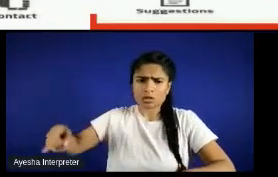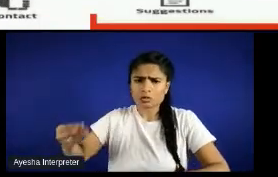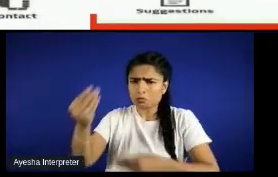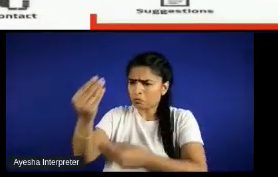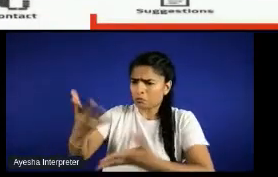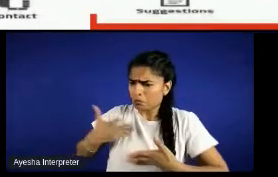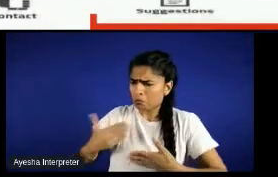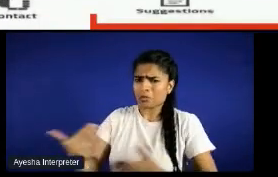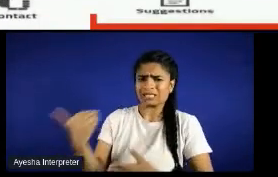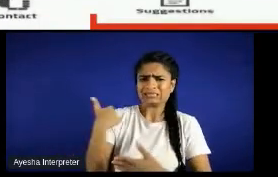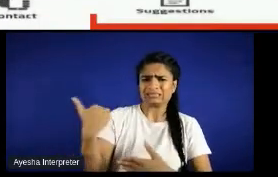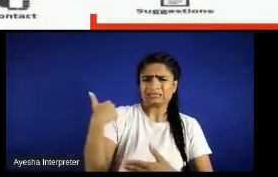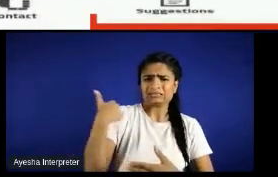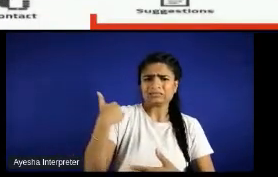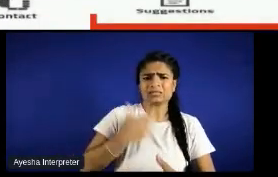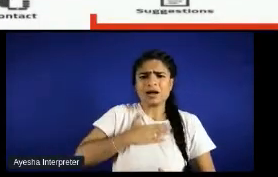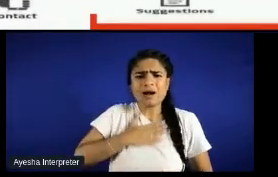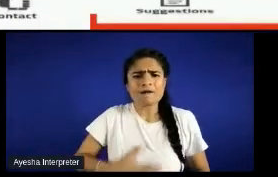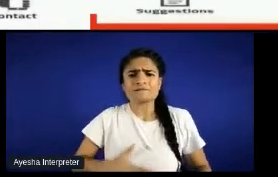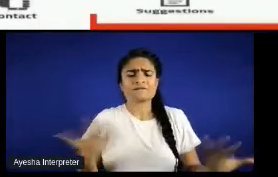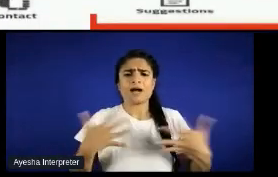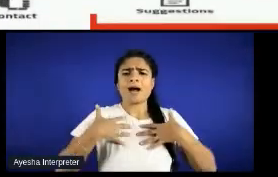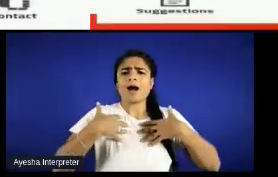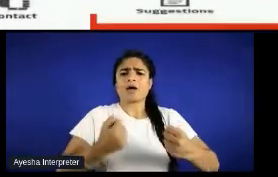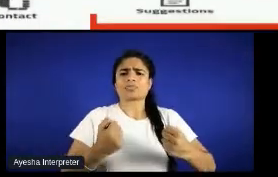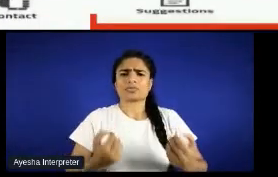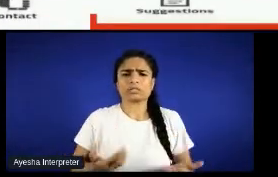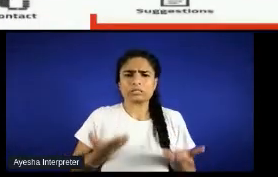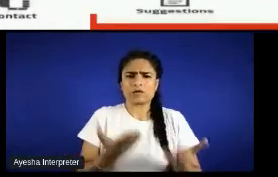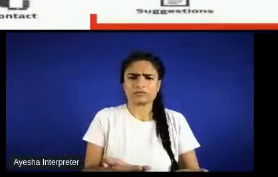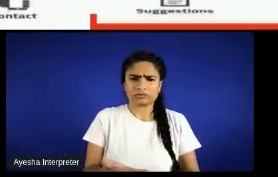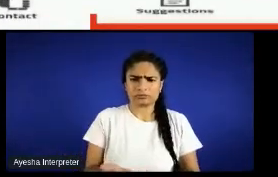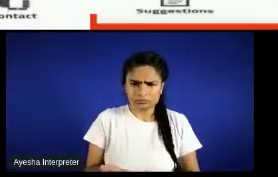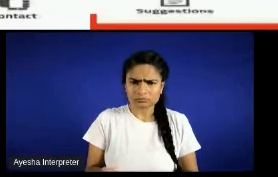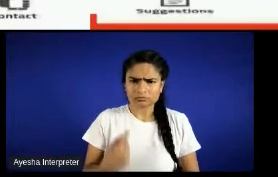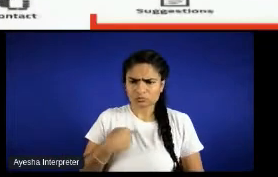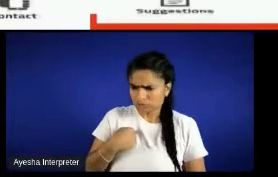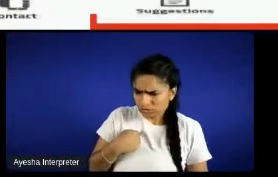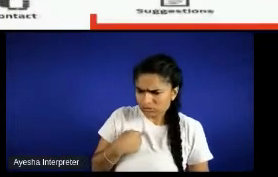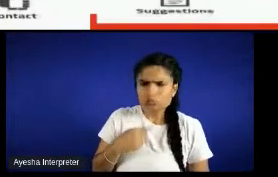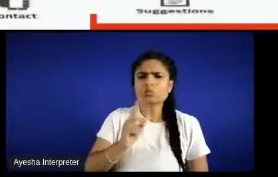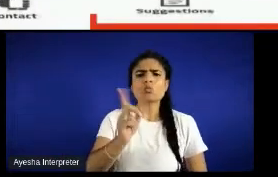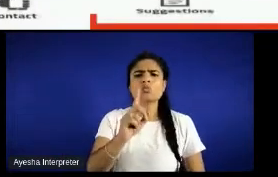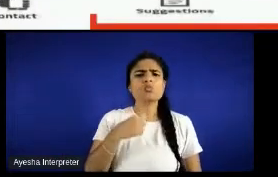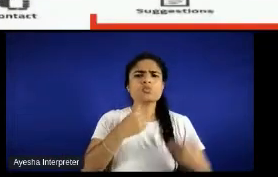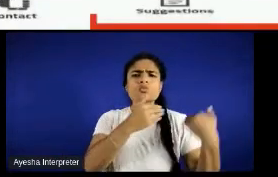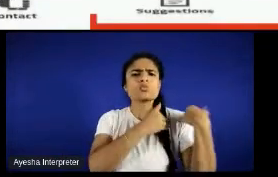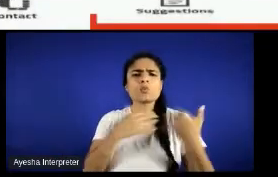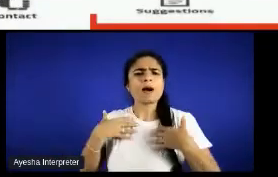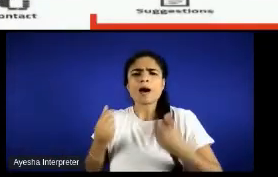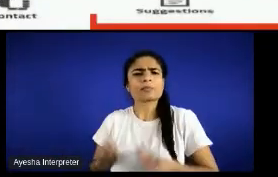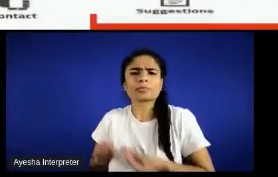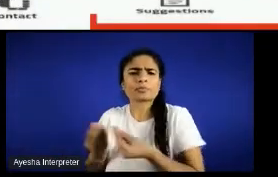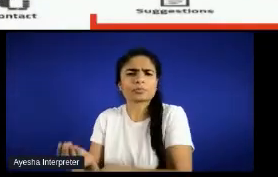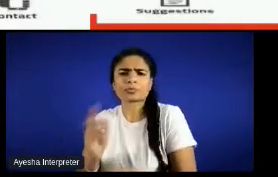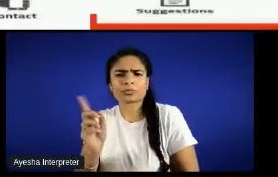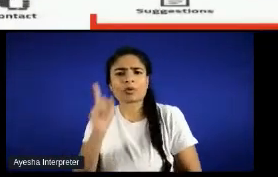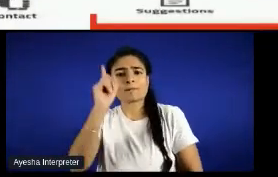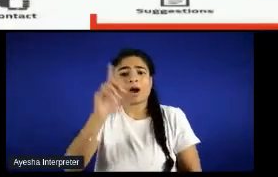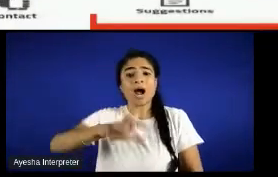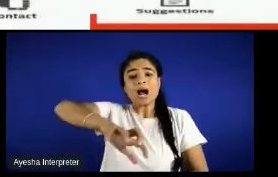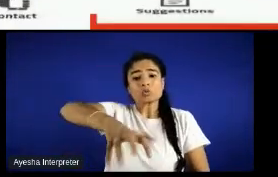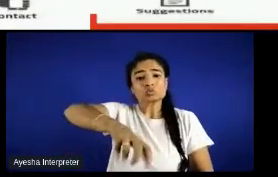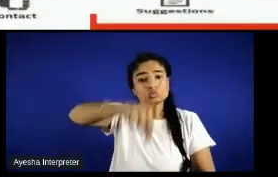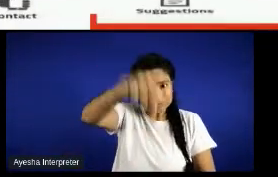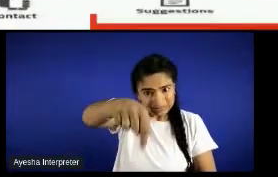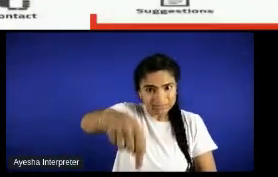is something that we don't provide in Save the Children ERA country office. So the thematic areas will